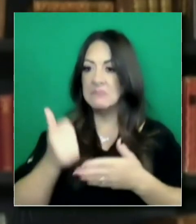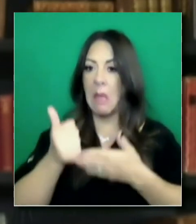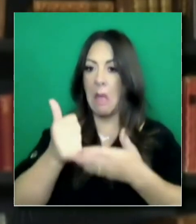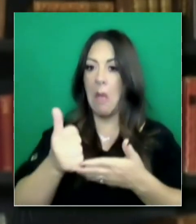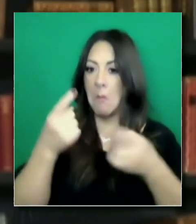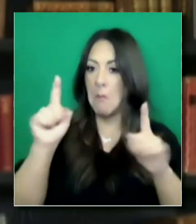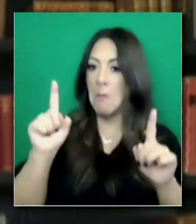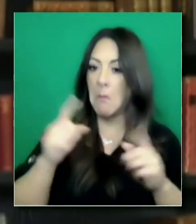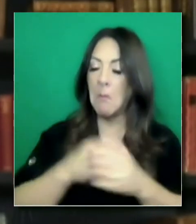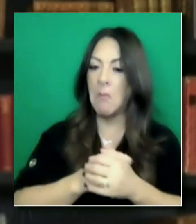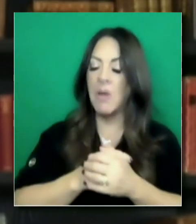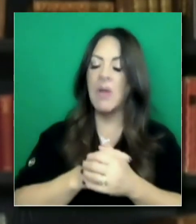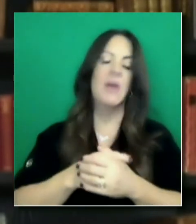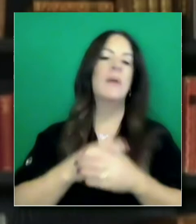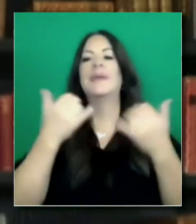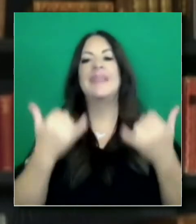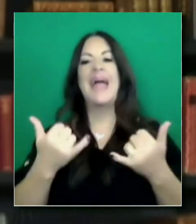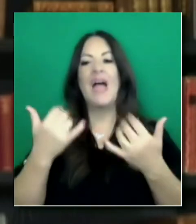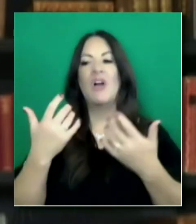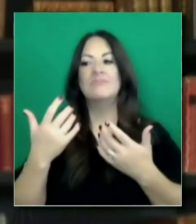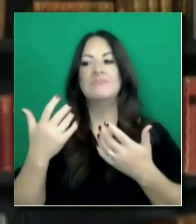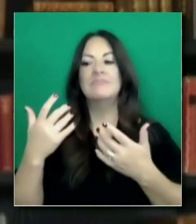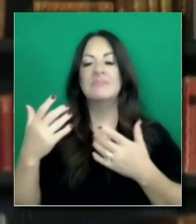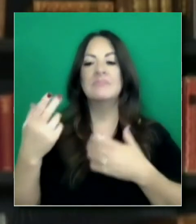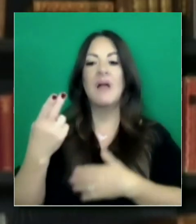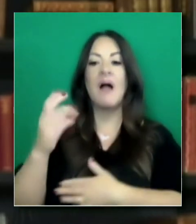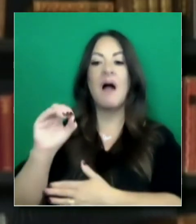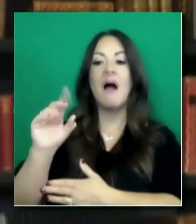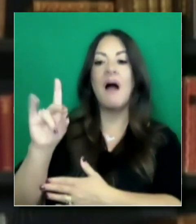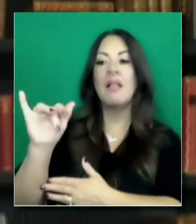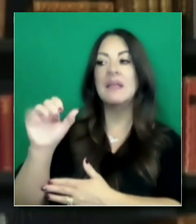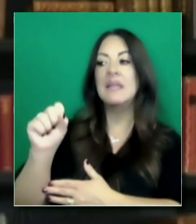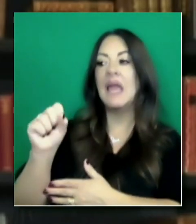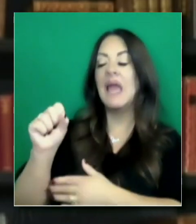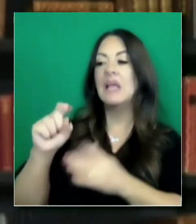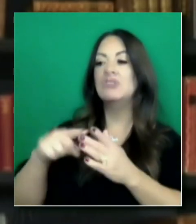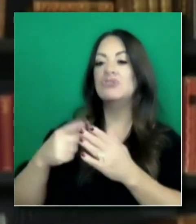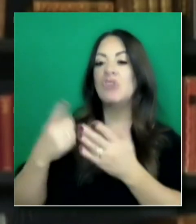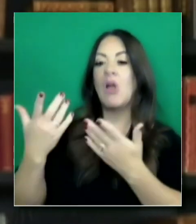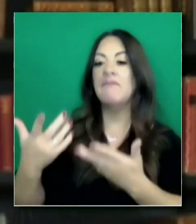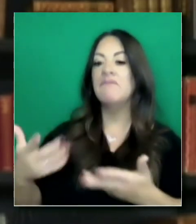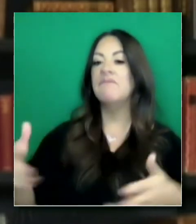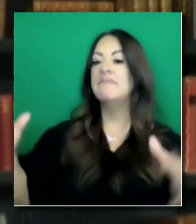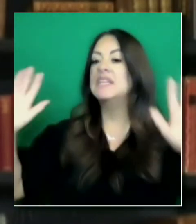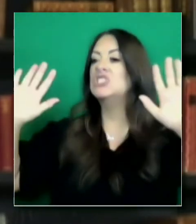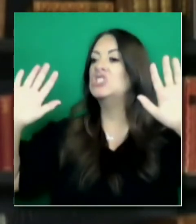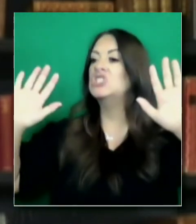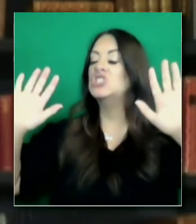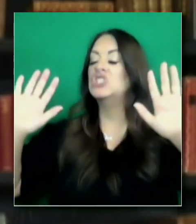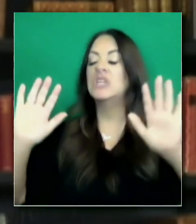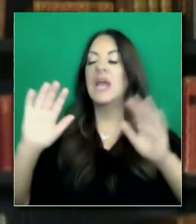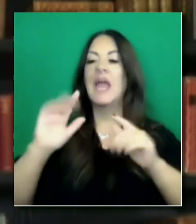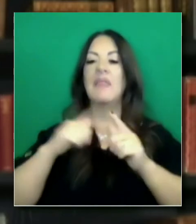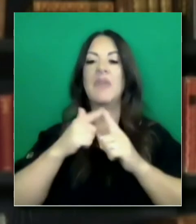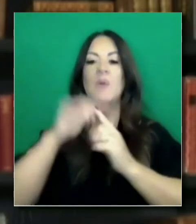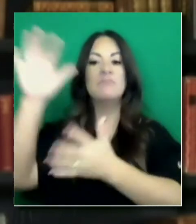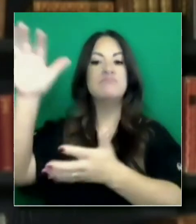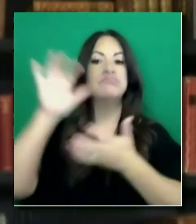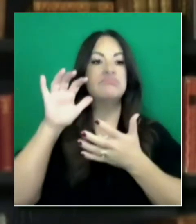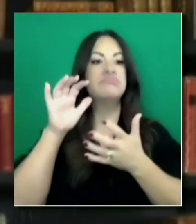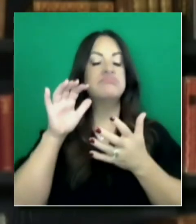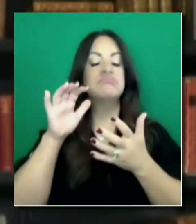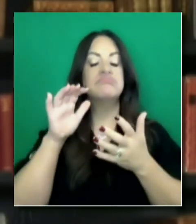move past the holidays and vaccines become more widely available, how bad are things going to get before they get